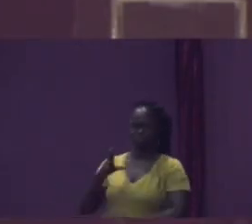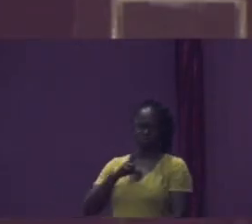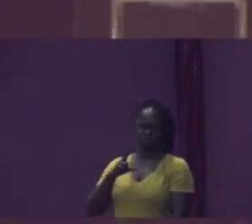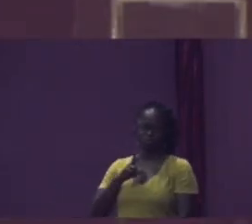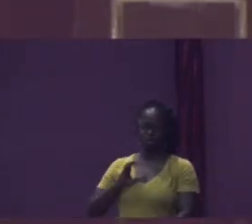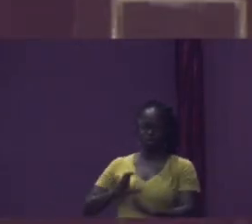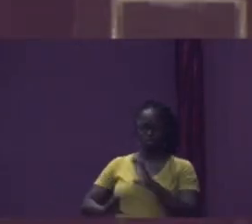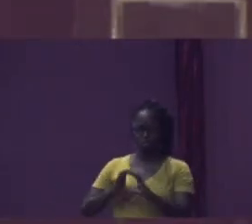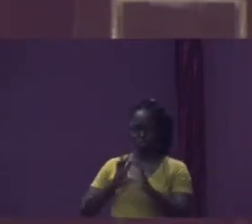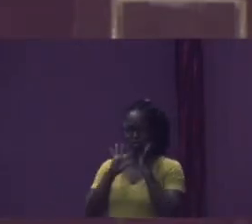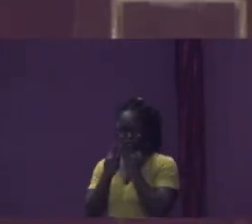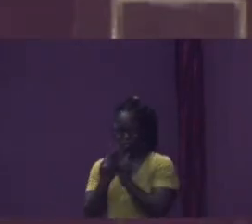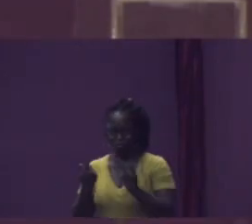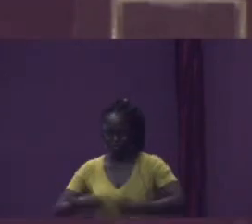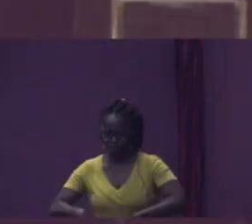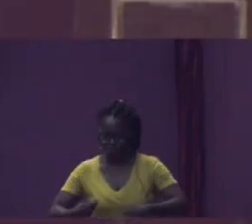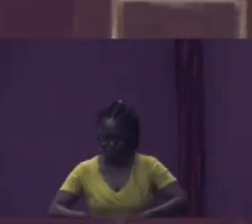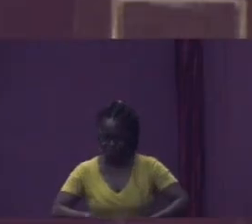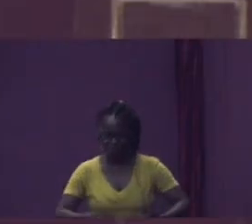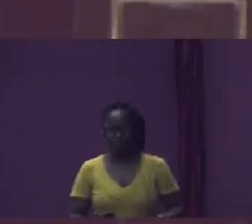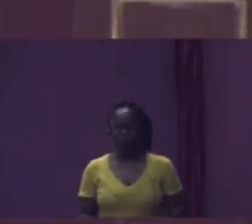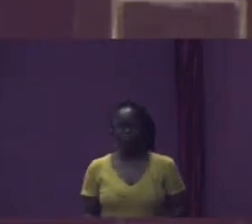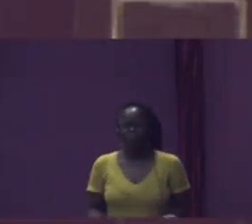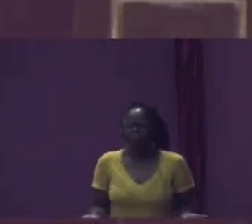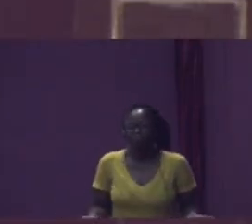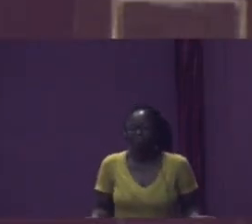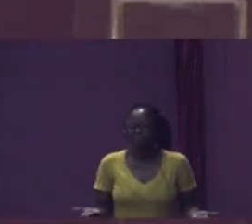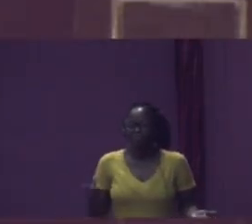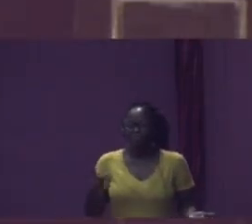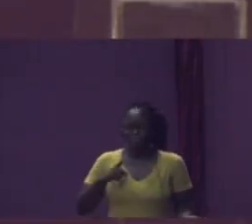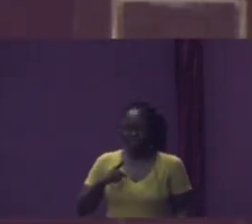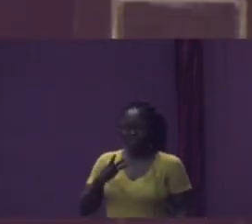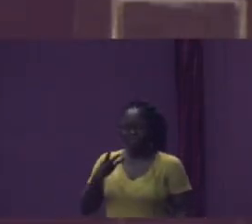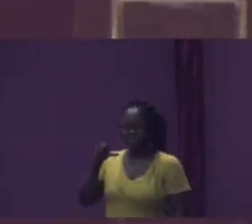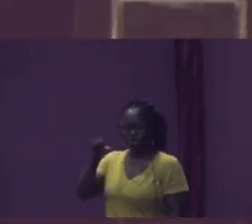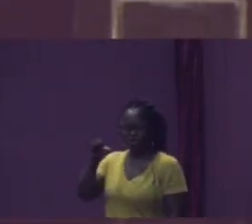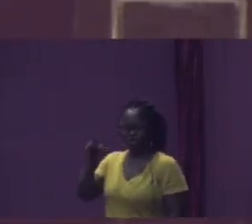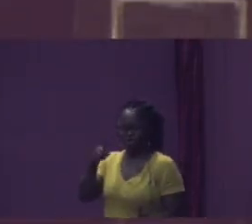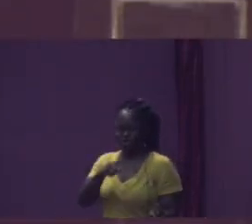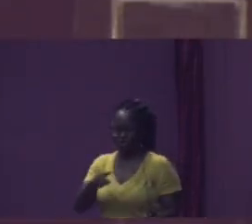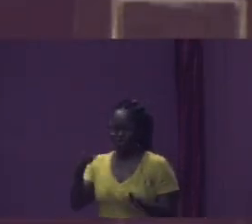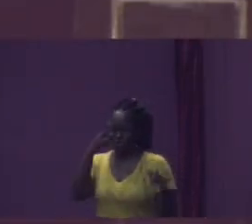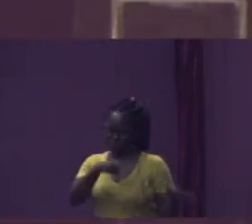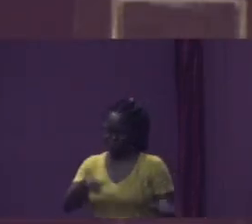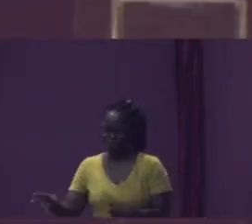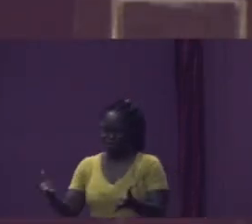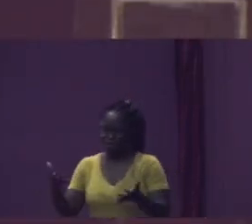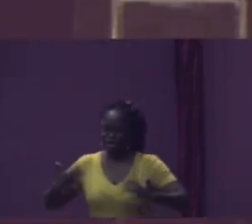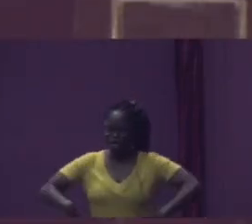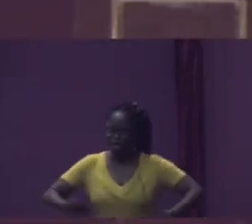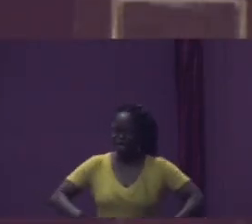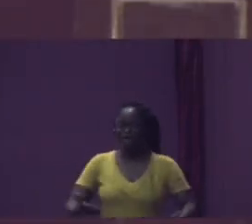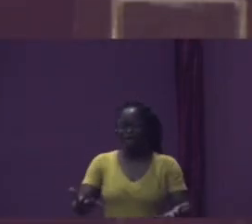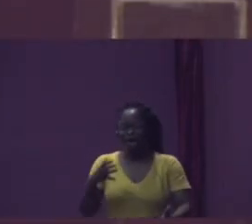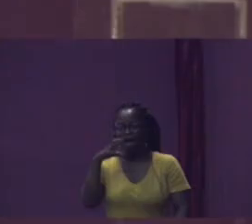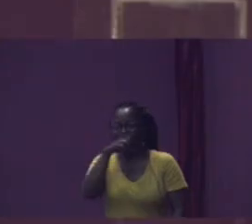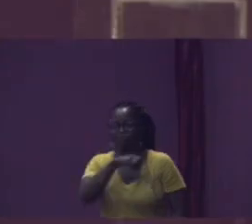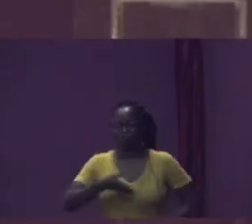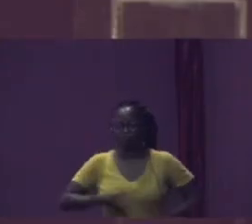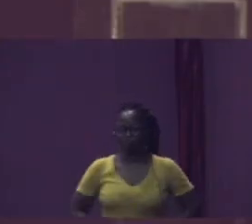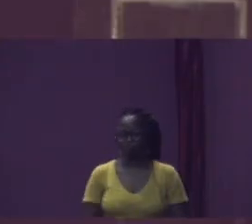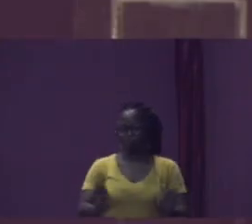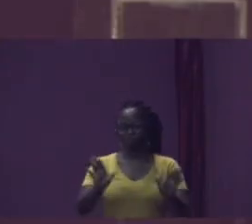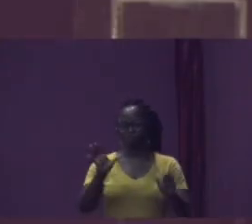here a month now, and she's now 39 weeks, and she really wants to go into labor. And so,